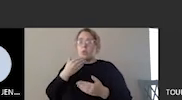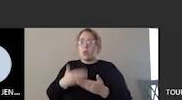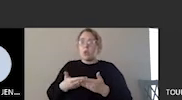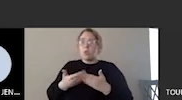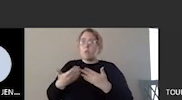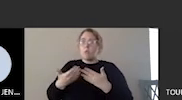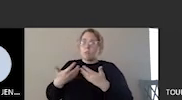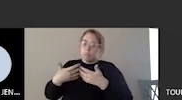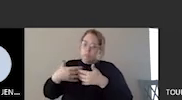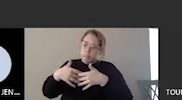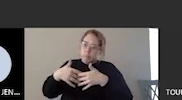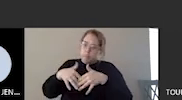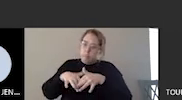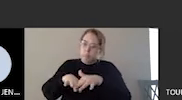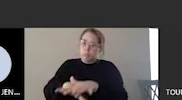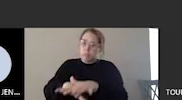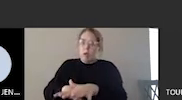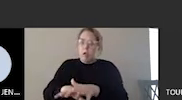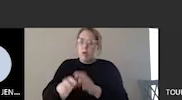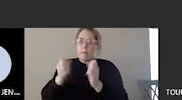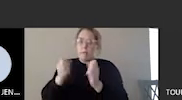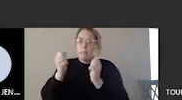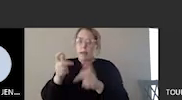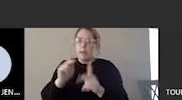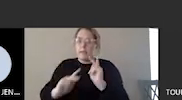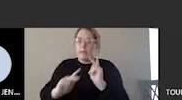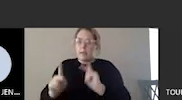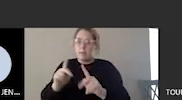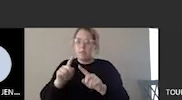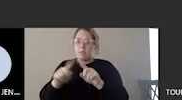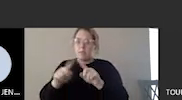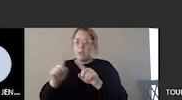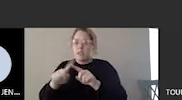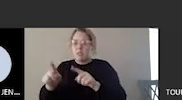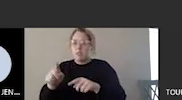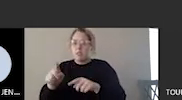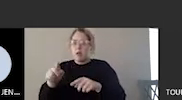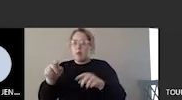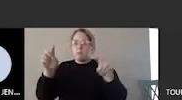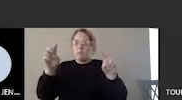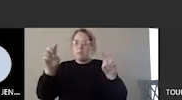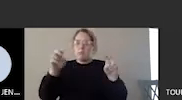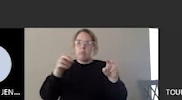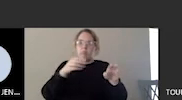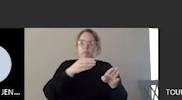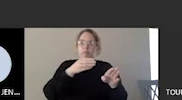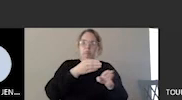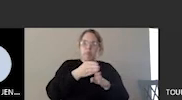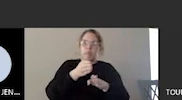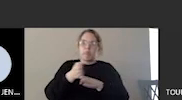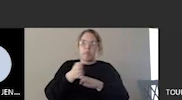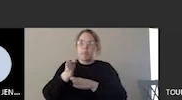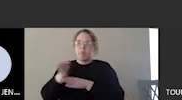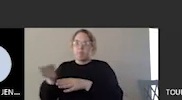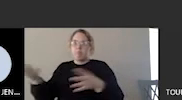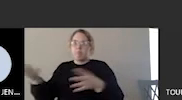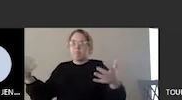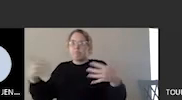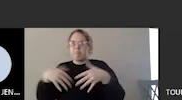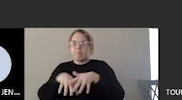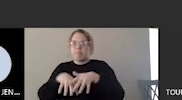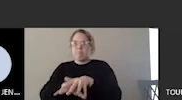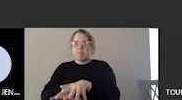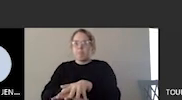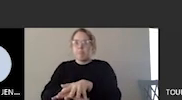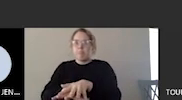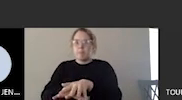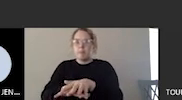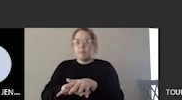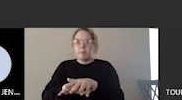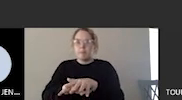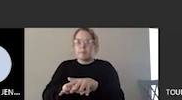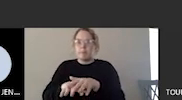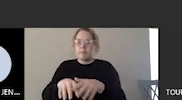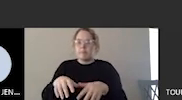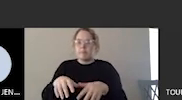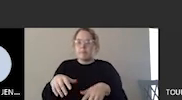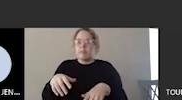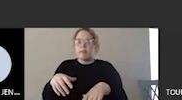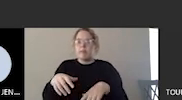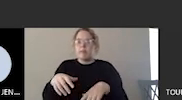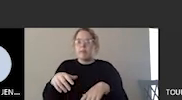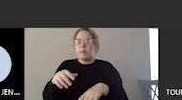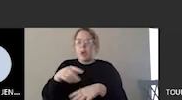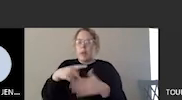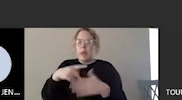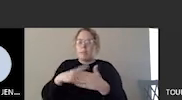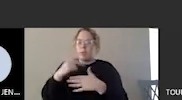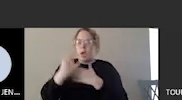across lots of disciplines to come use the 3D printing lab and incorporate that some kind of printed object or just design project into a